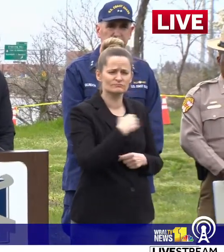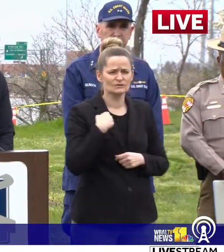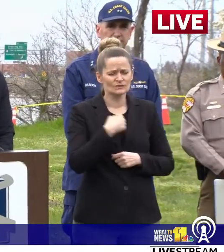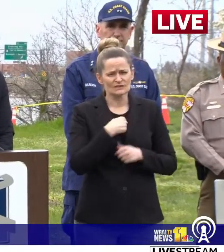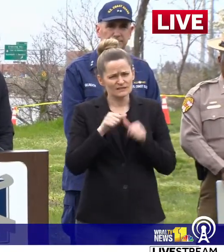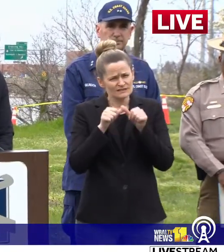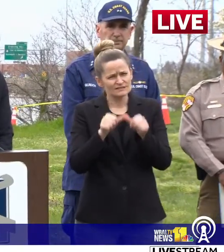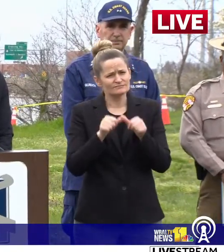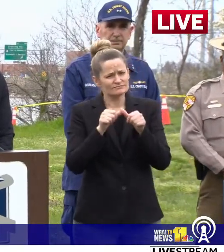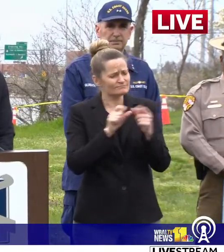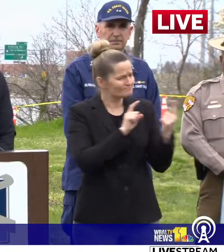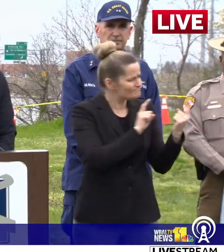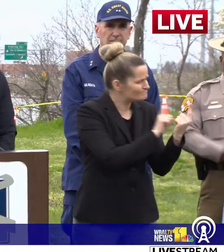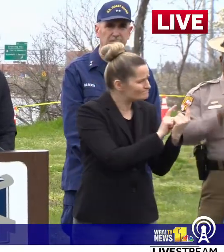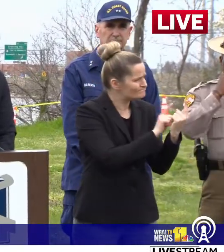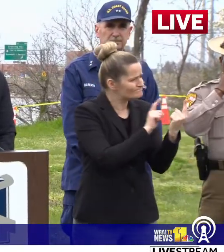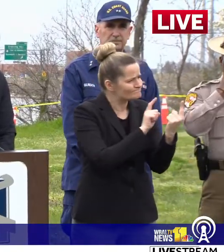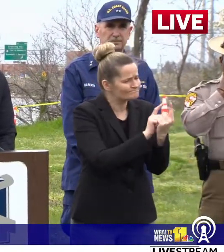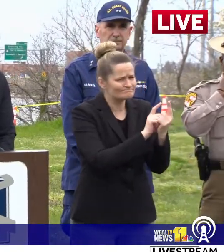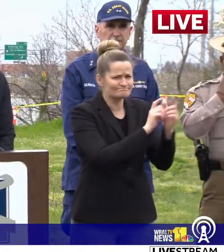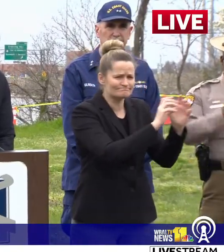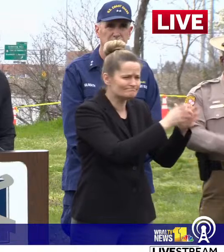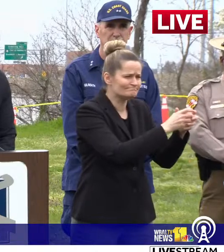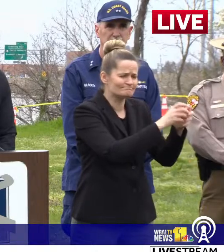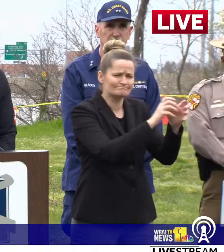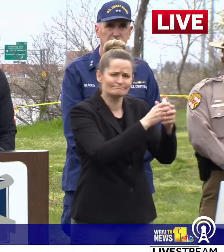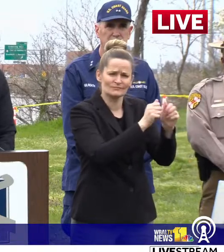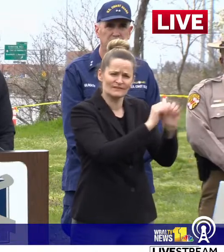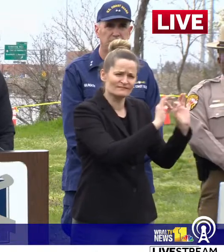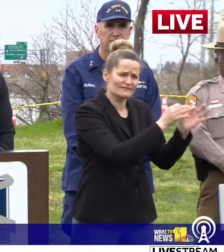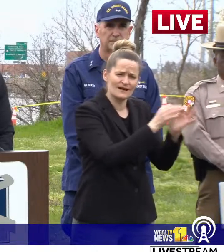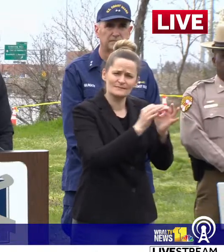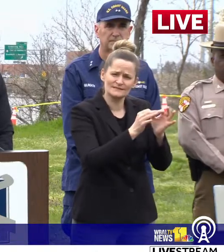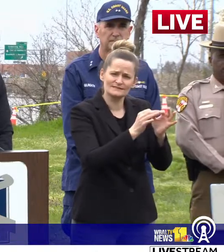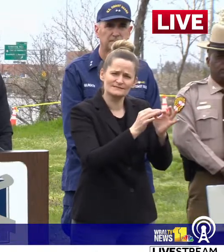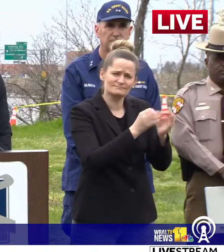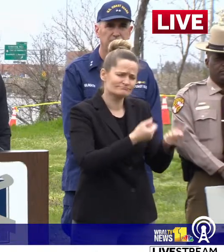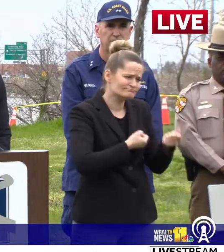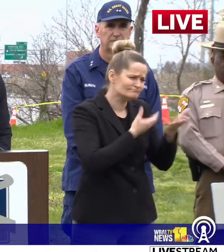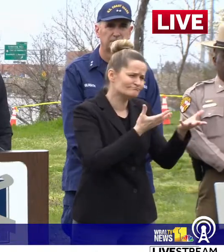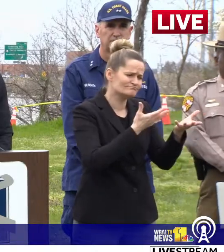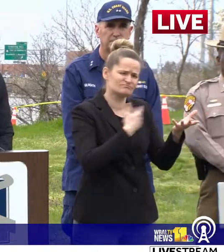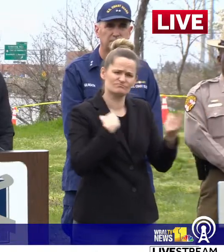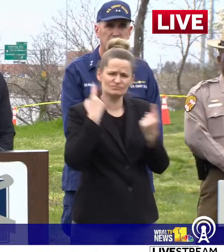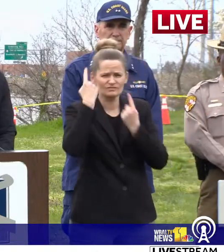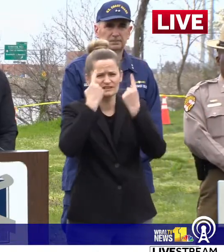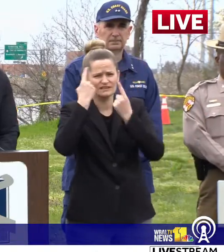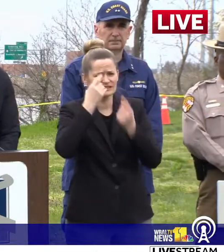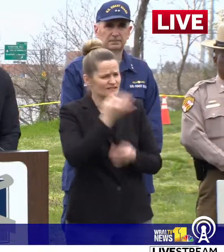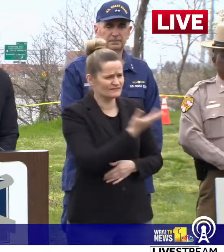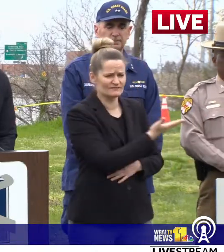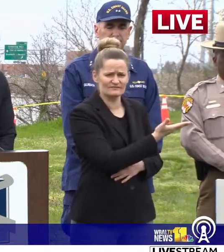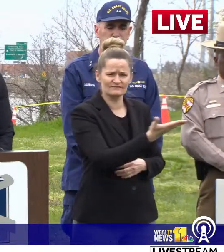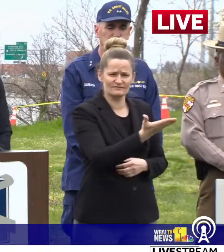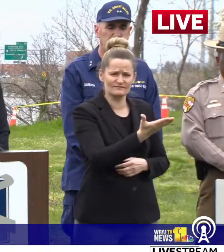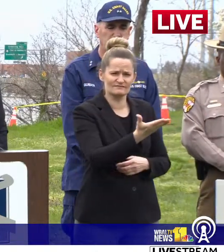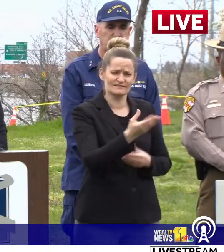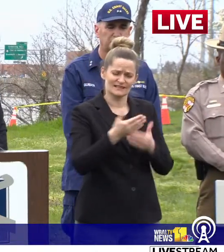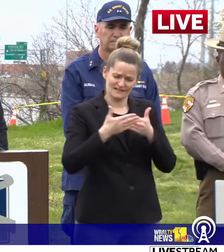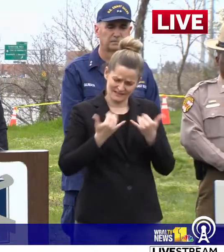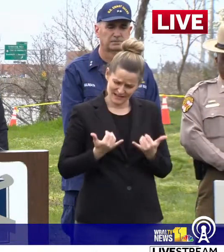victims, and they are on our hearts, and we are thinking about them now and always. Ellos